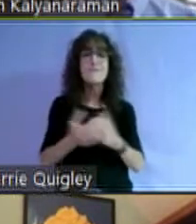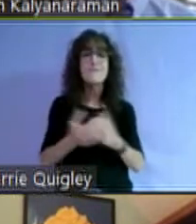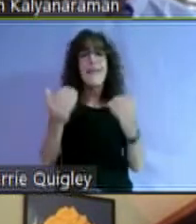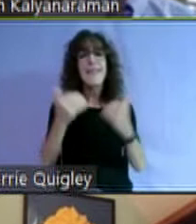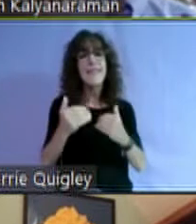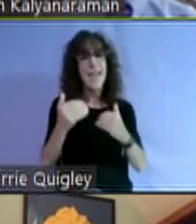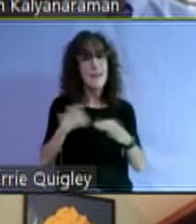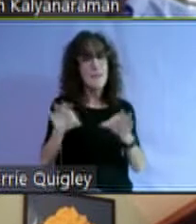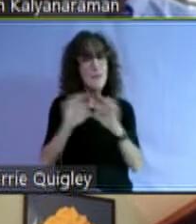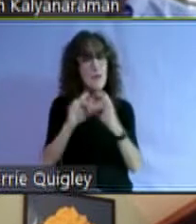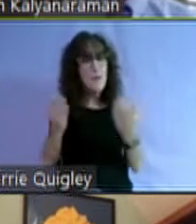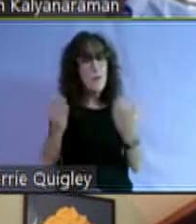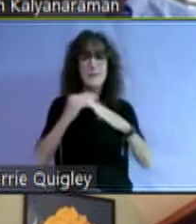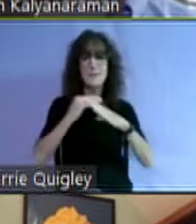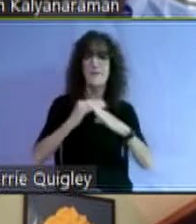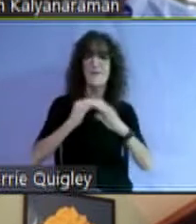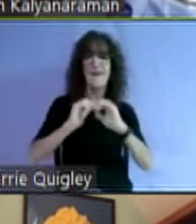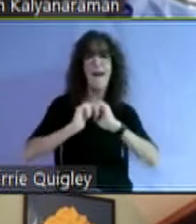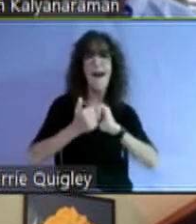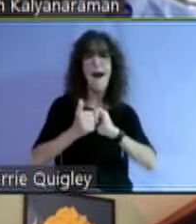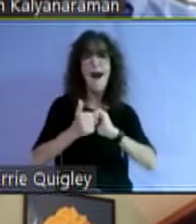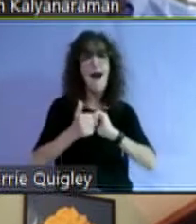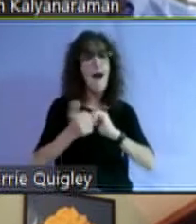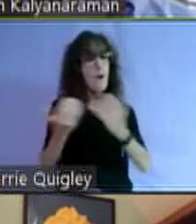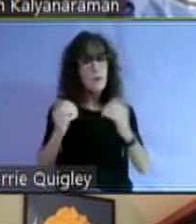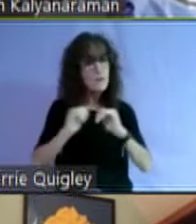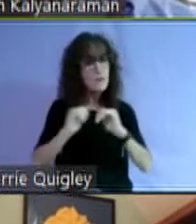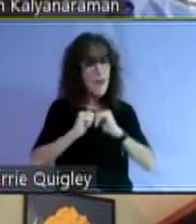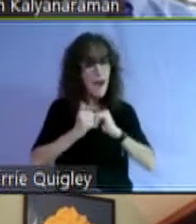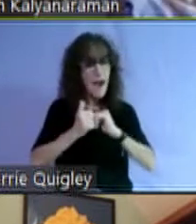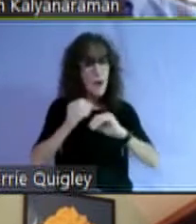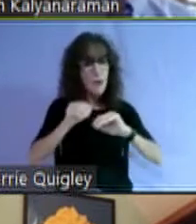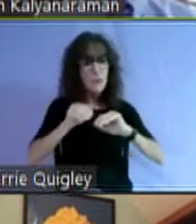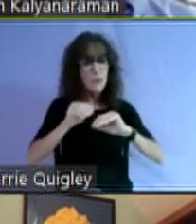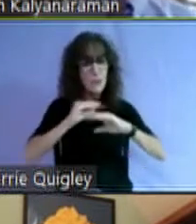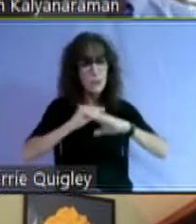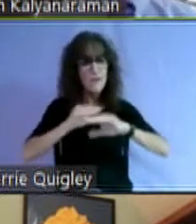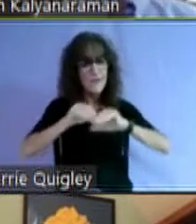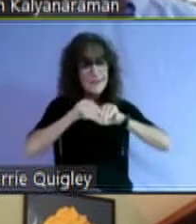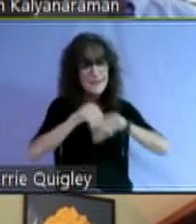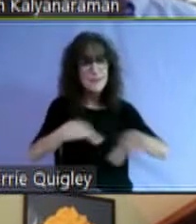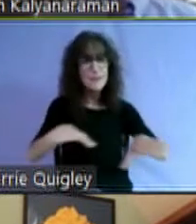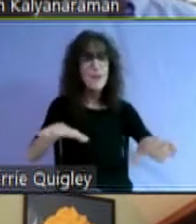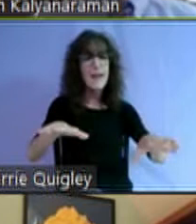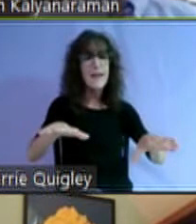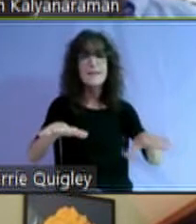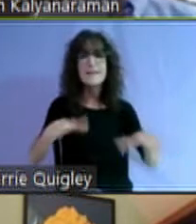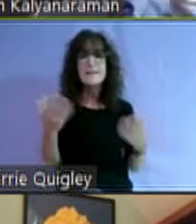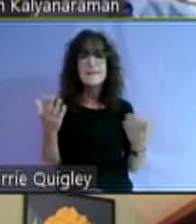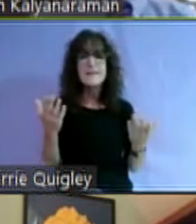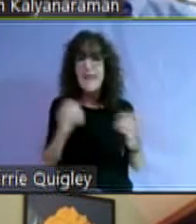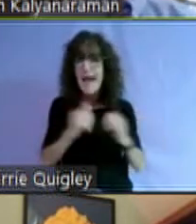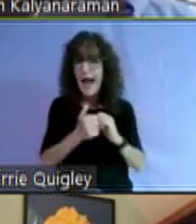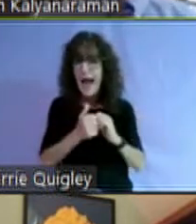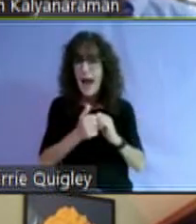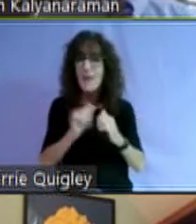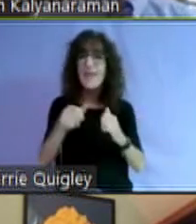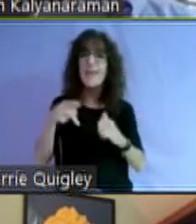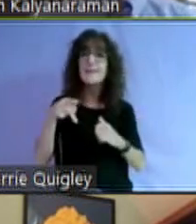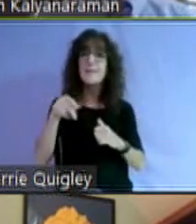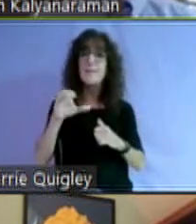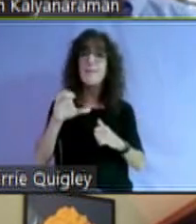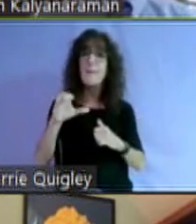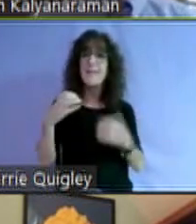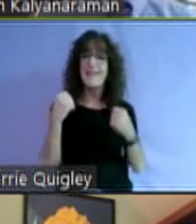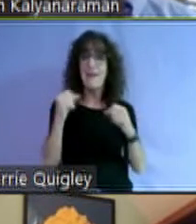this is prevention. How do we prevent the spread of this so that we're not treating? That's what public health is all